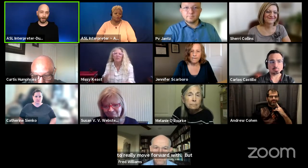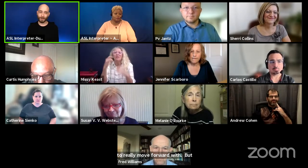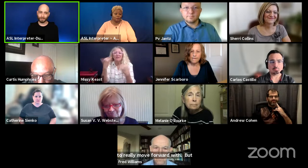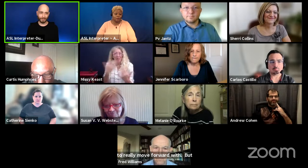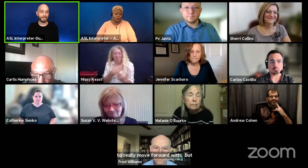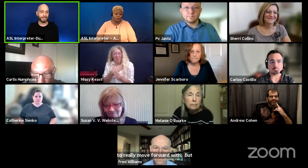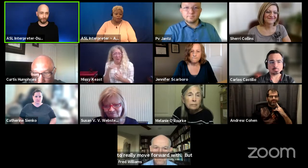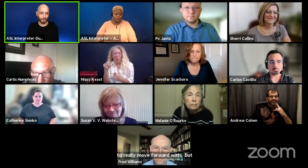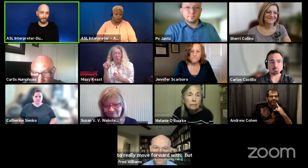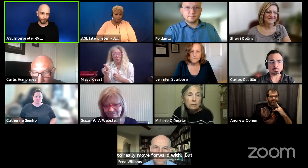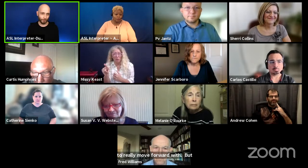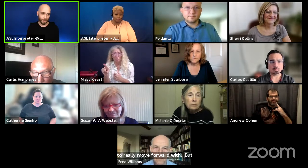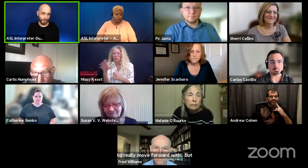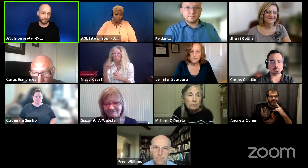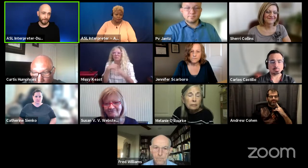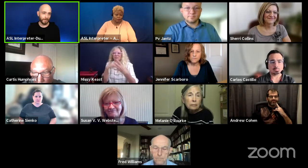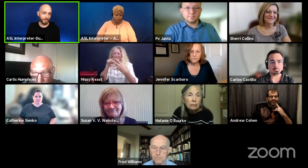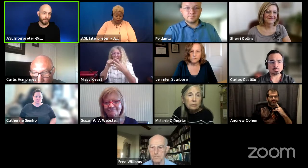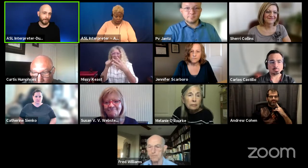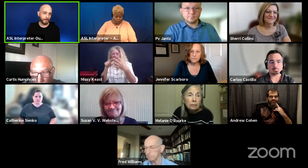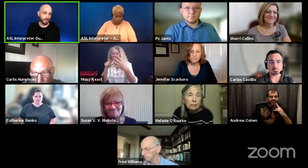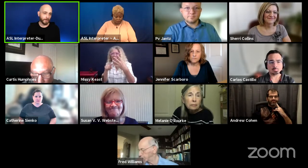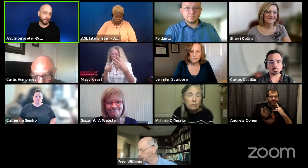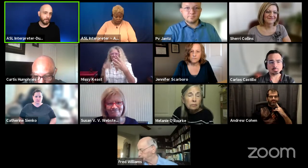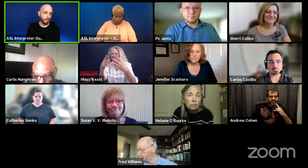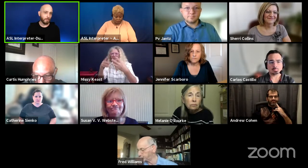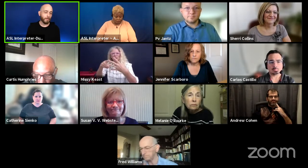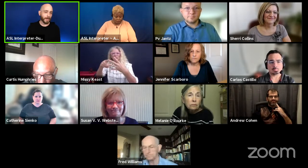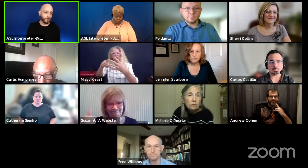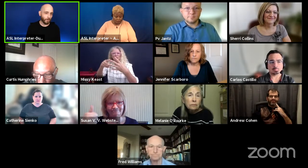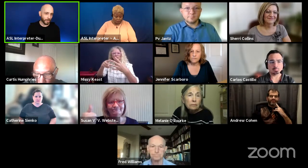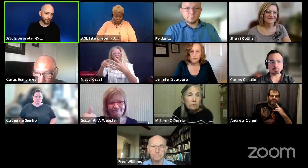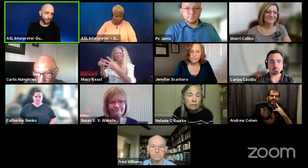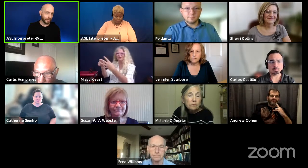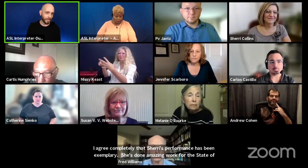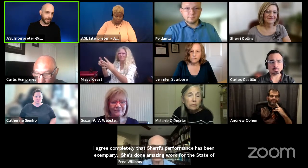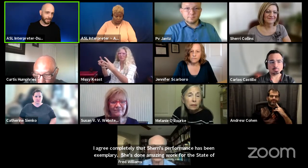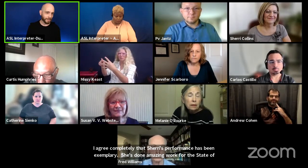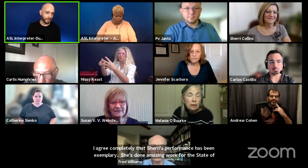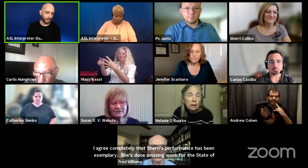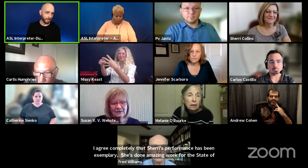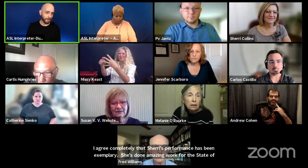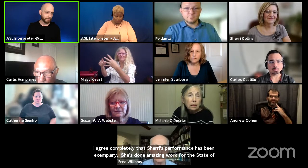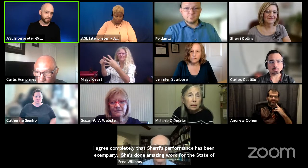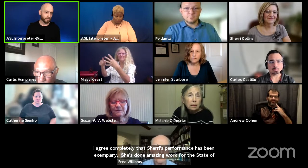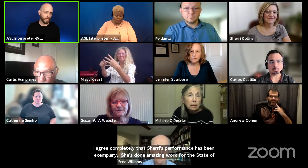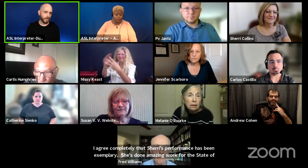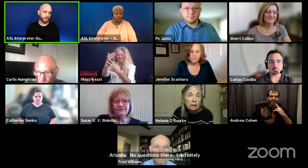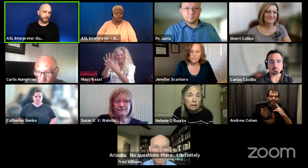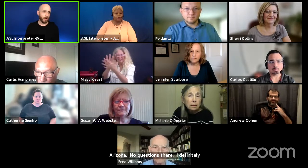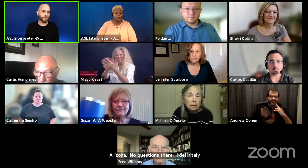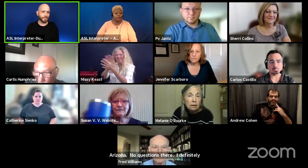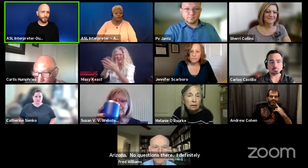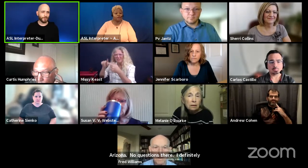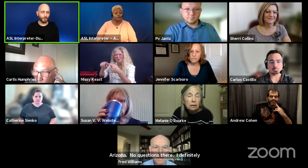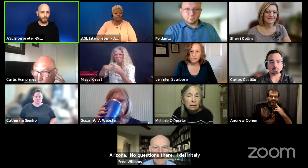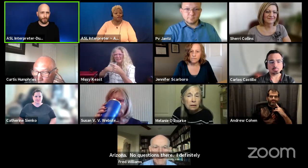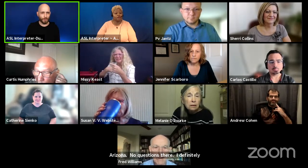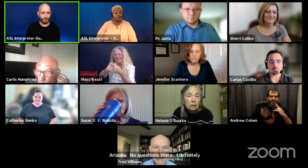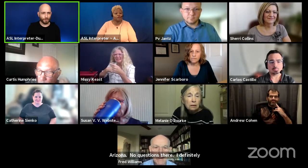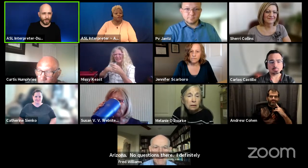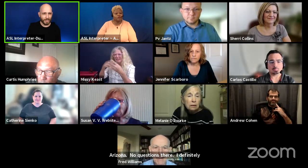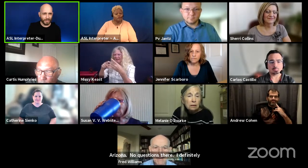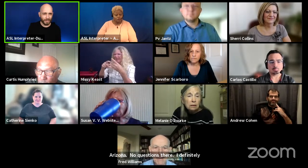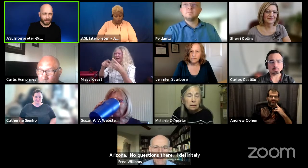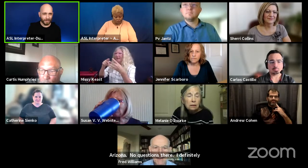questions there. I definitely agree. My question is then, options 2